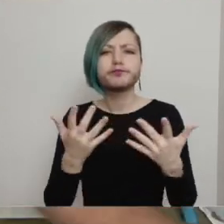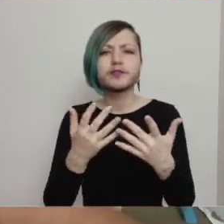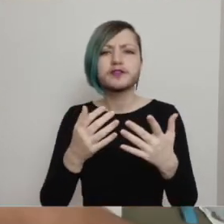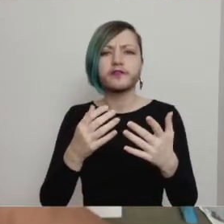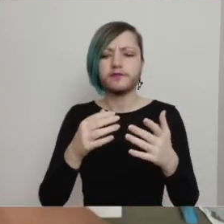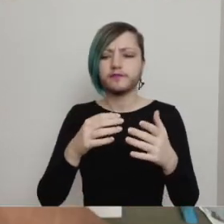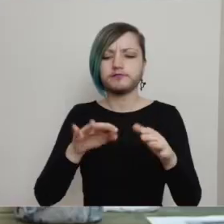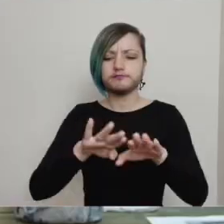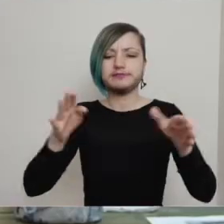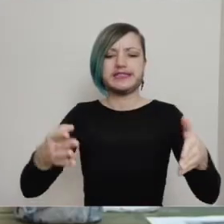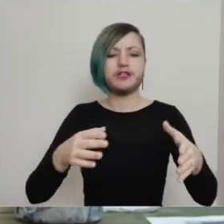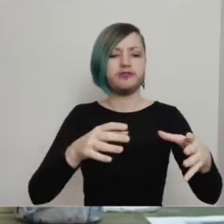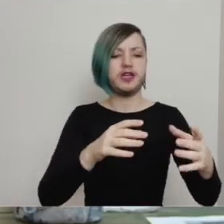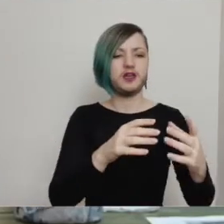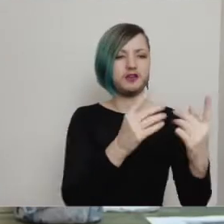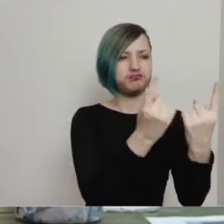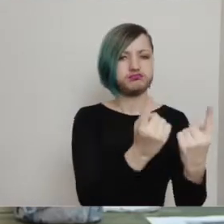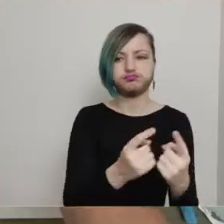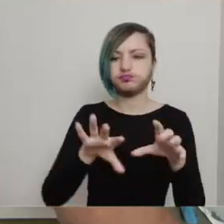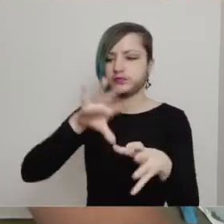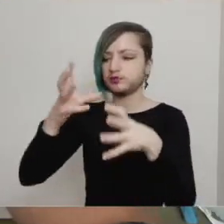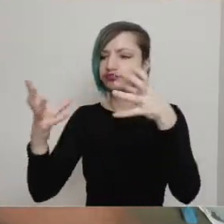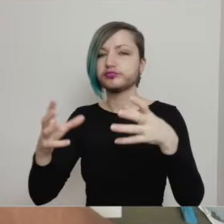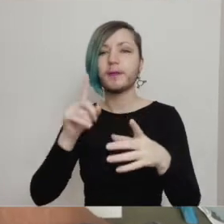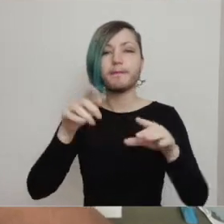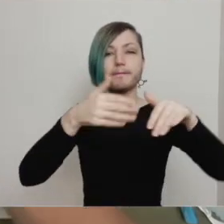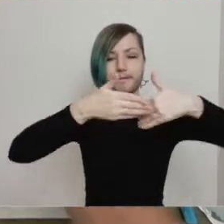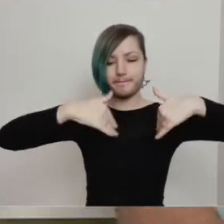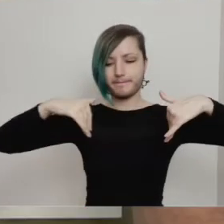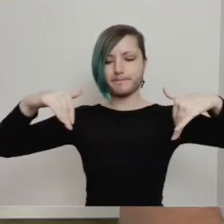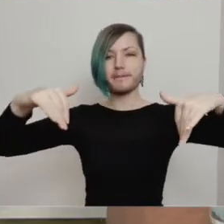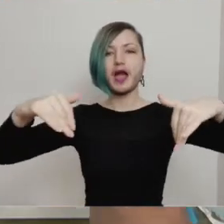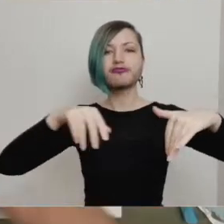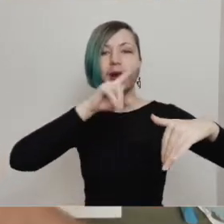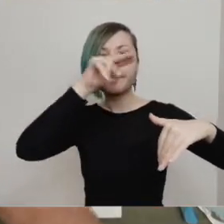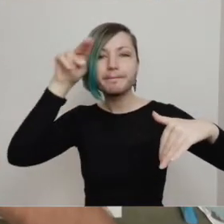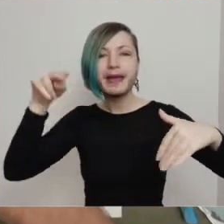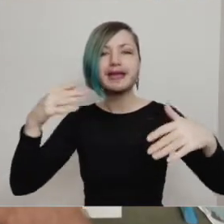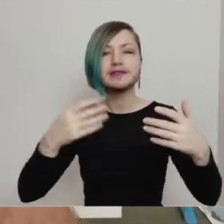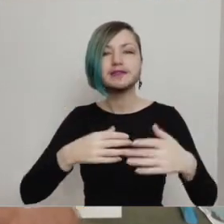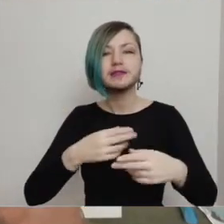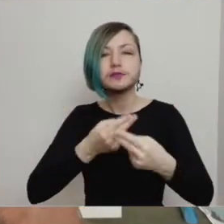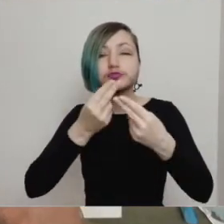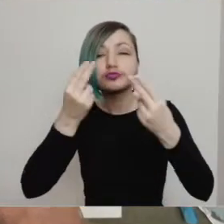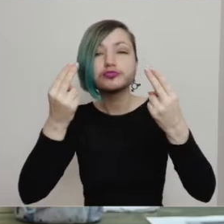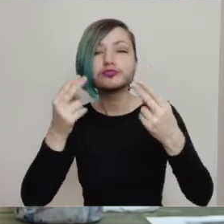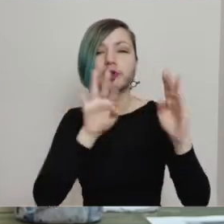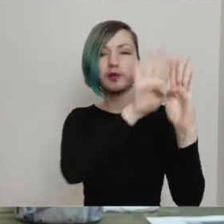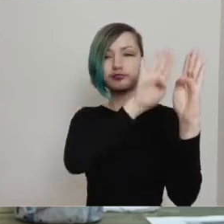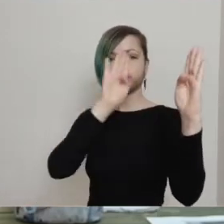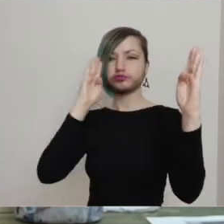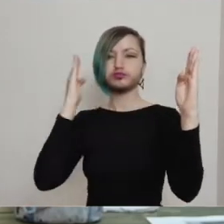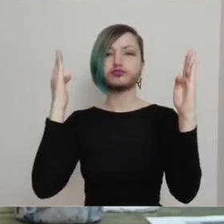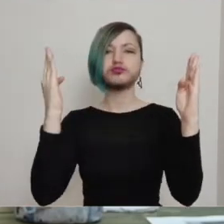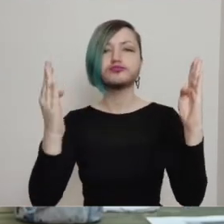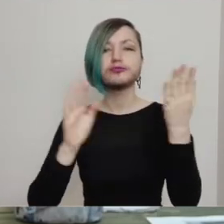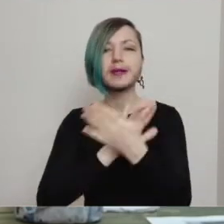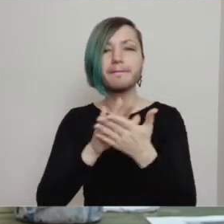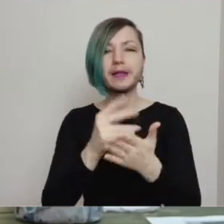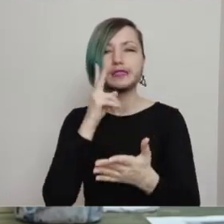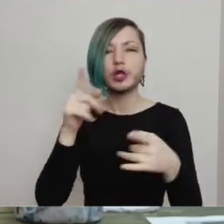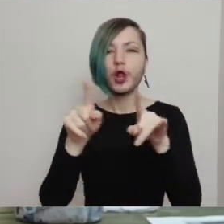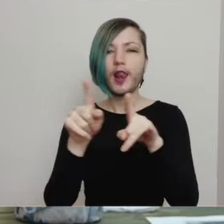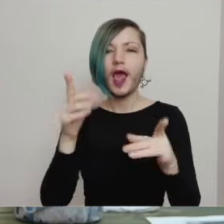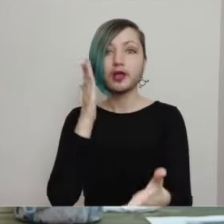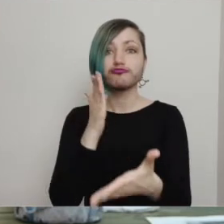scenery in front of a very sort of softly painted backdrop that kind of circles around the area where they're filming to kind of, yeah, give you a sort of